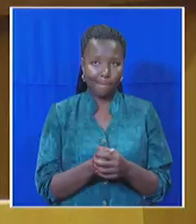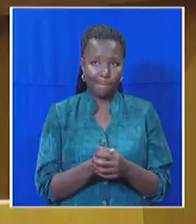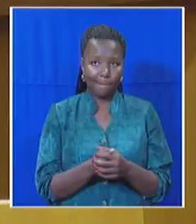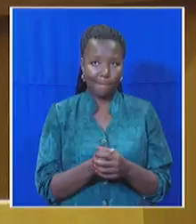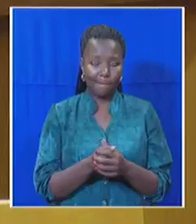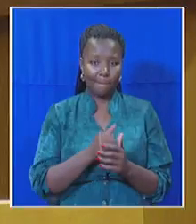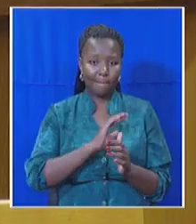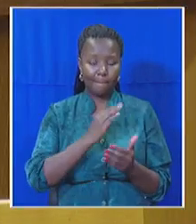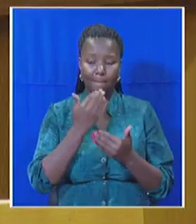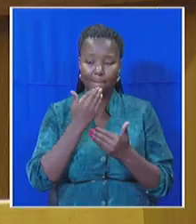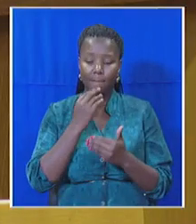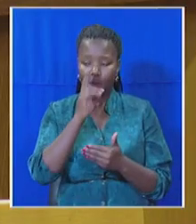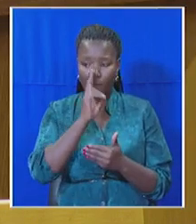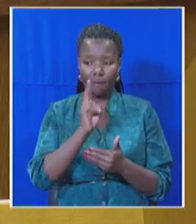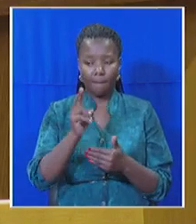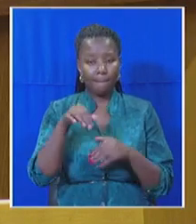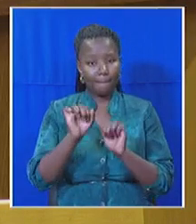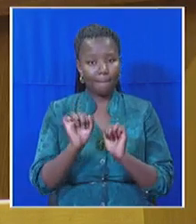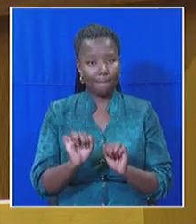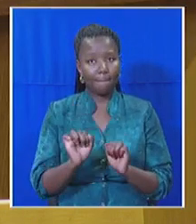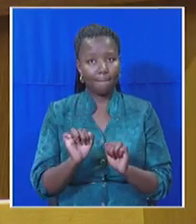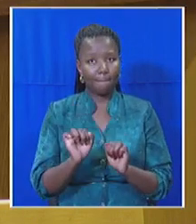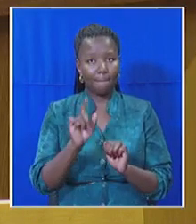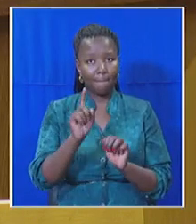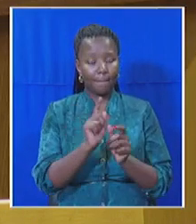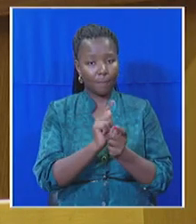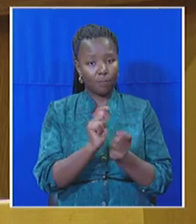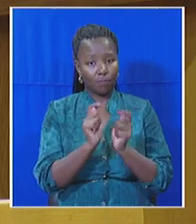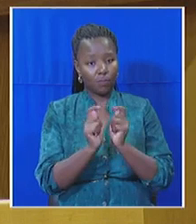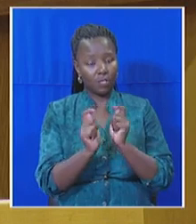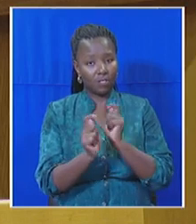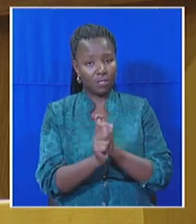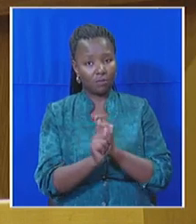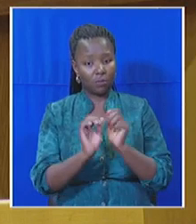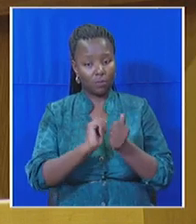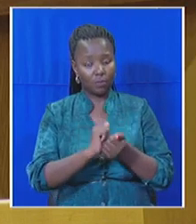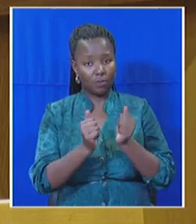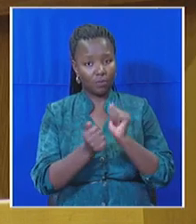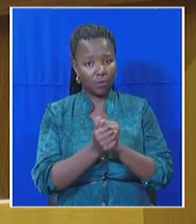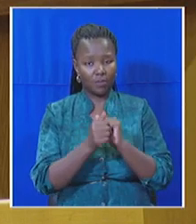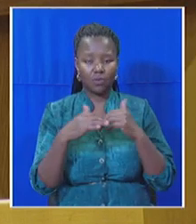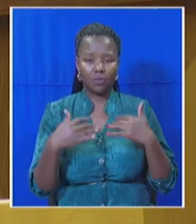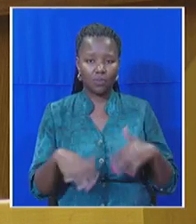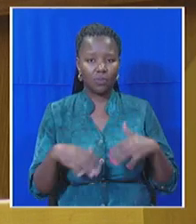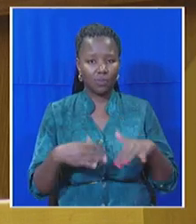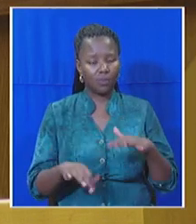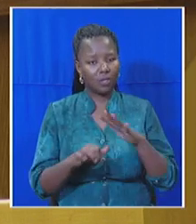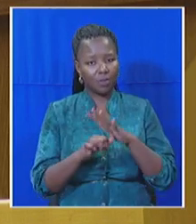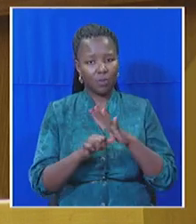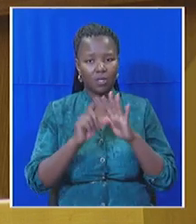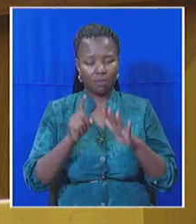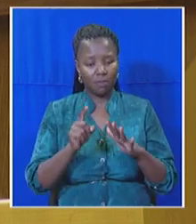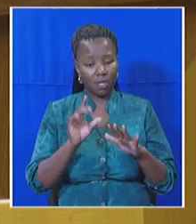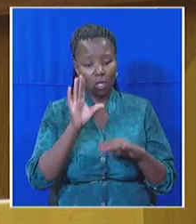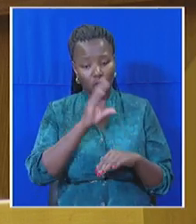Thank you, Honorable Chair. Transformation of sport, and in particular of our rugby, cannot be overemphasized, and we must end talking on